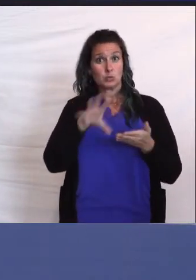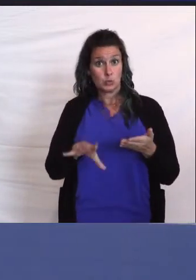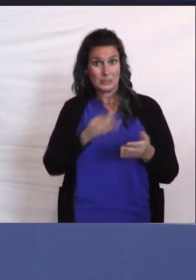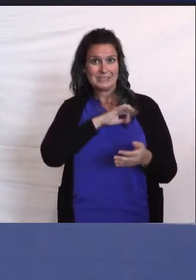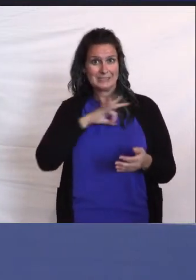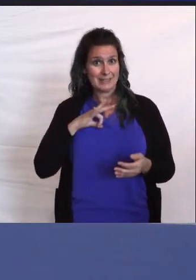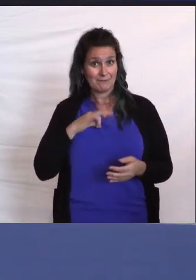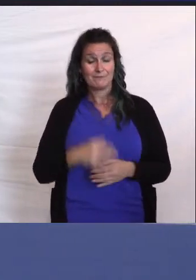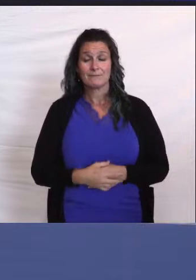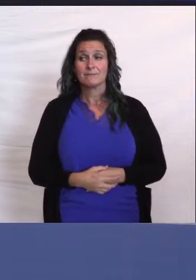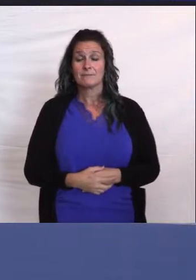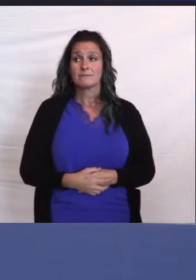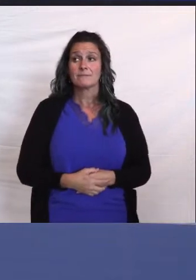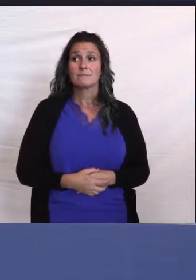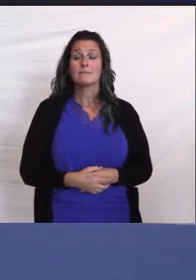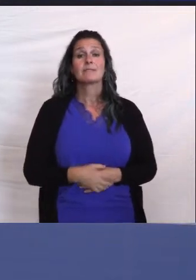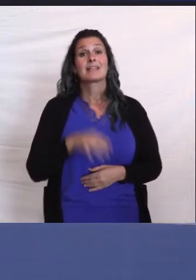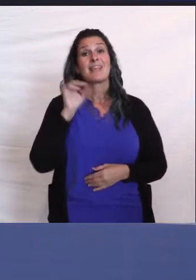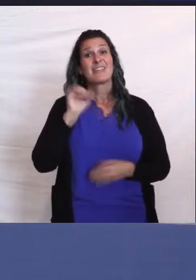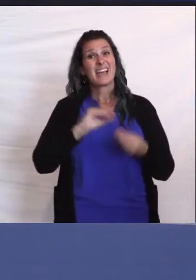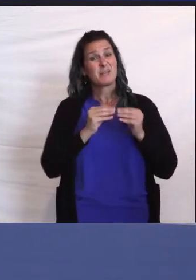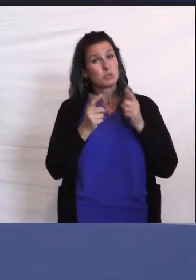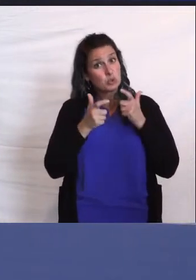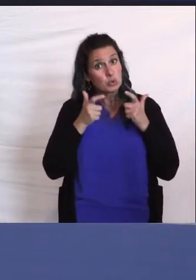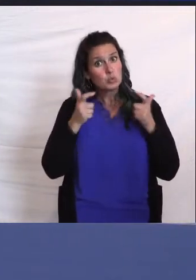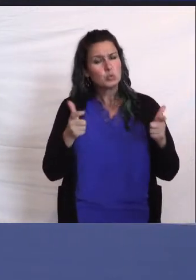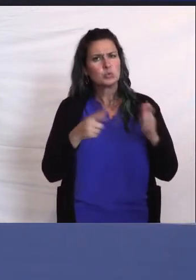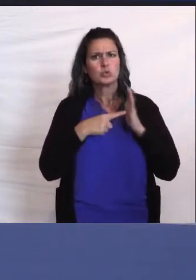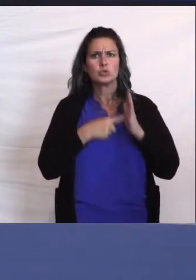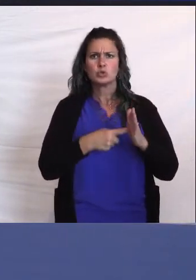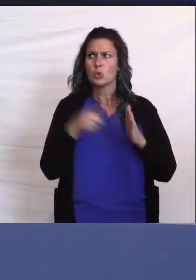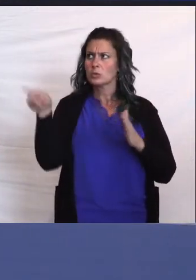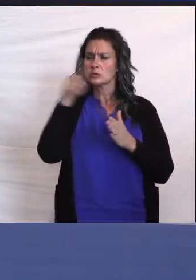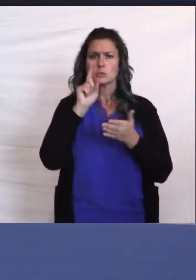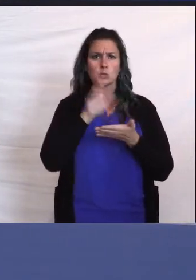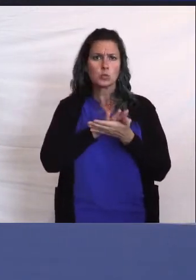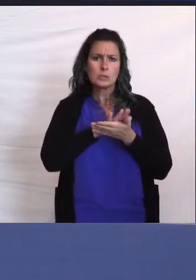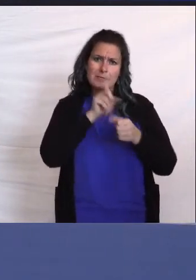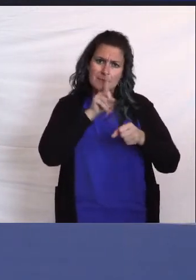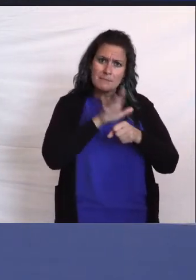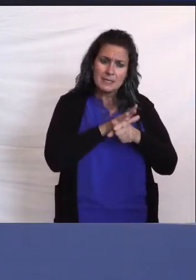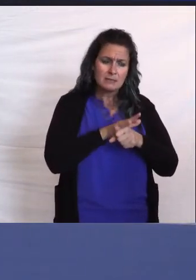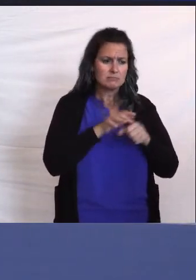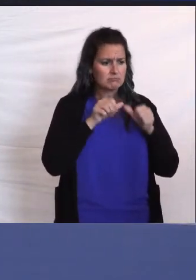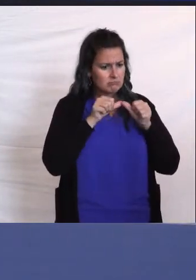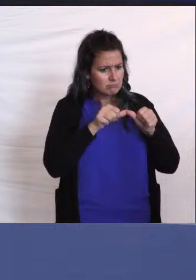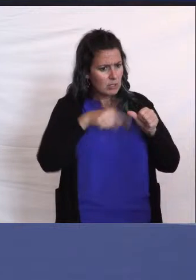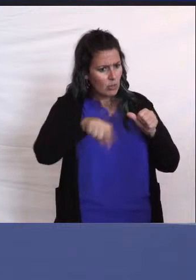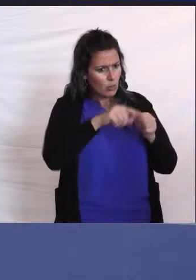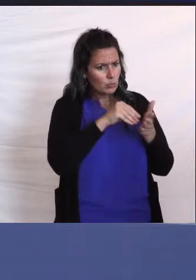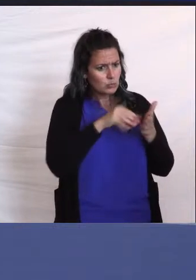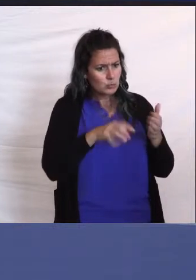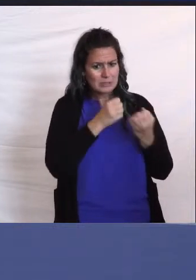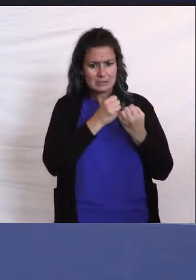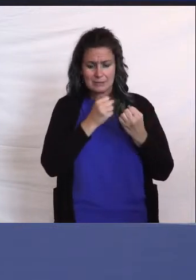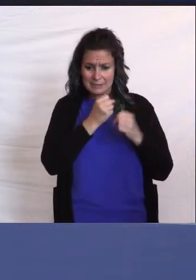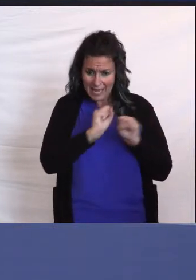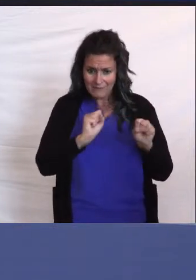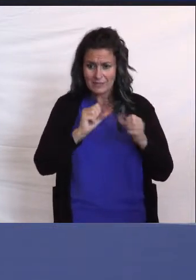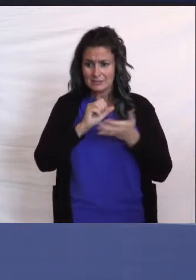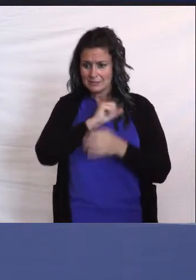staff. This large number demonstrates the commitment of schools to keep their students and staff safe.